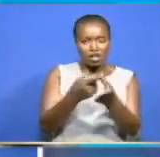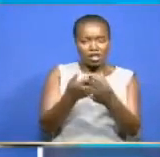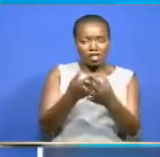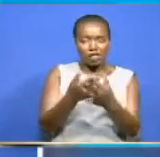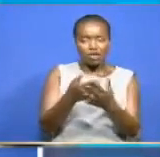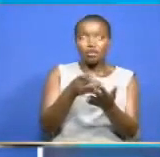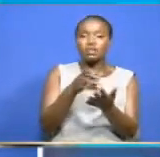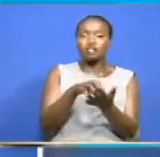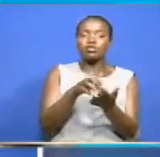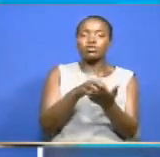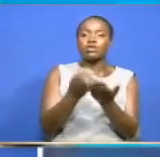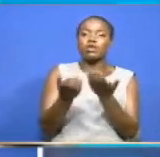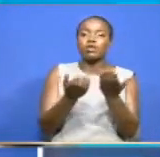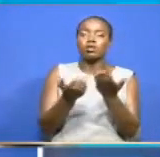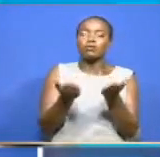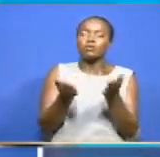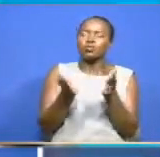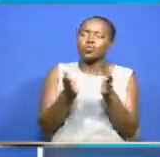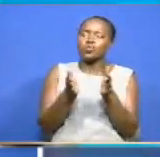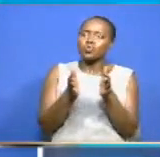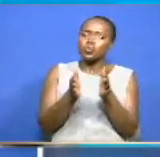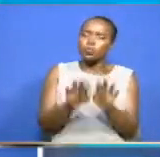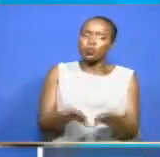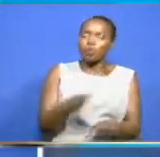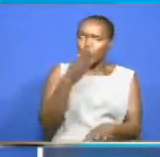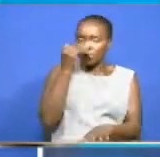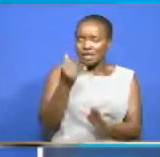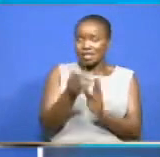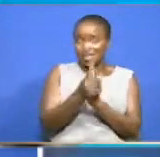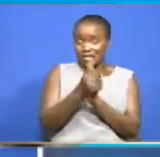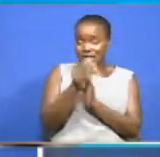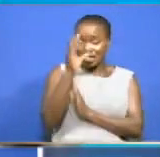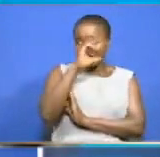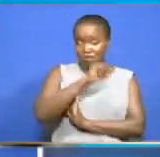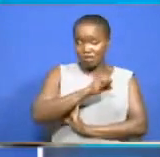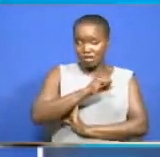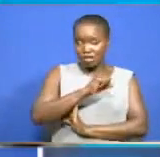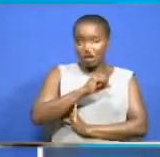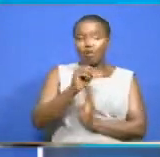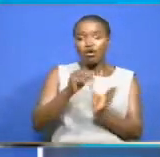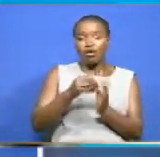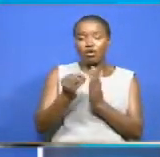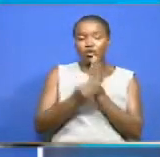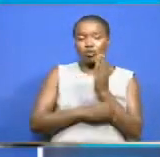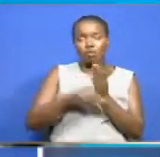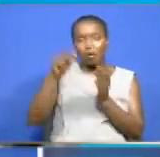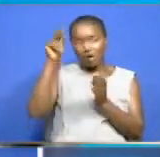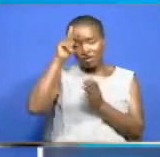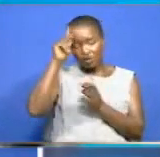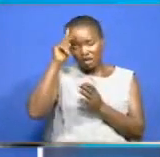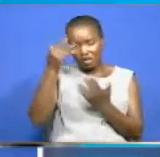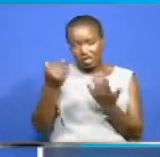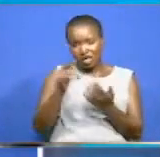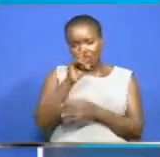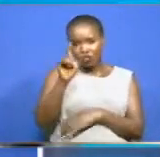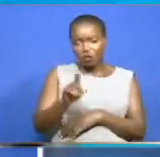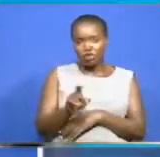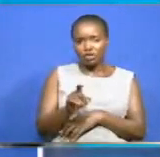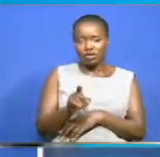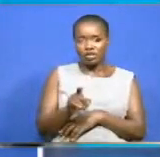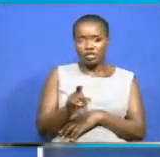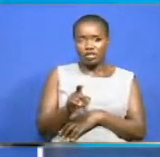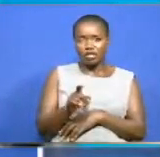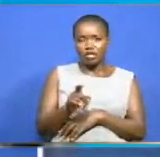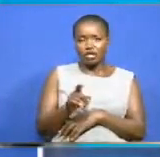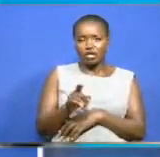situation where businesses are going down either because of lack of skills, inadequate knowledge. So my question is this: are we